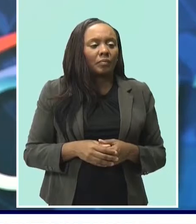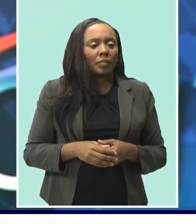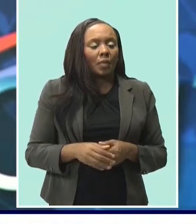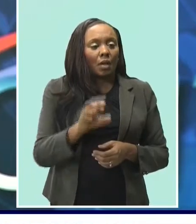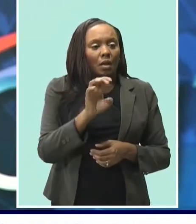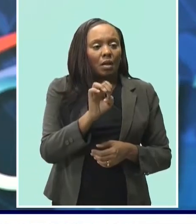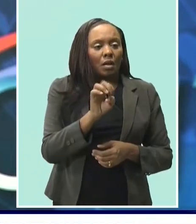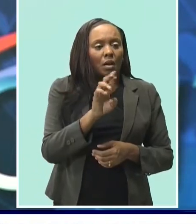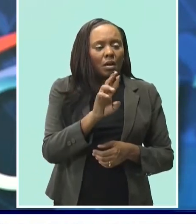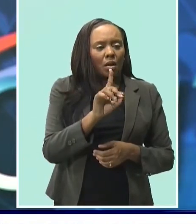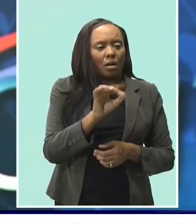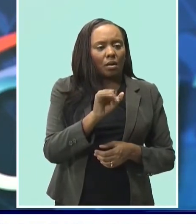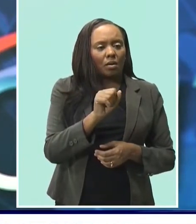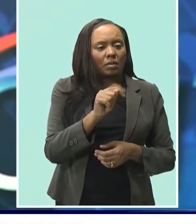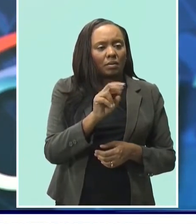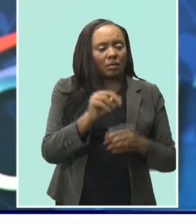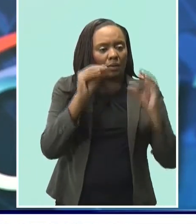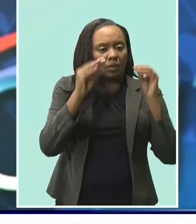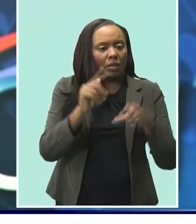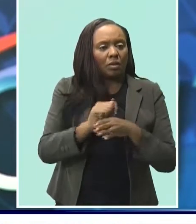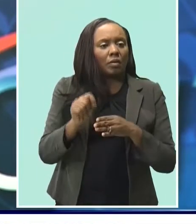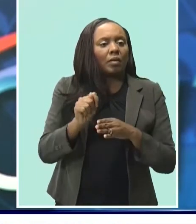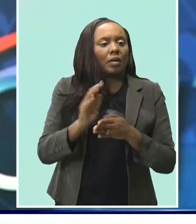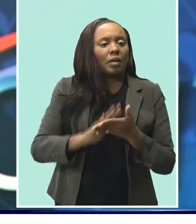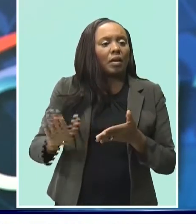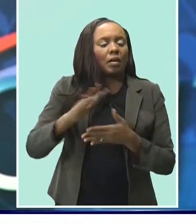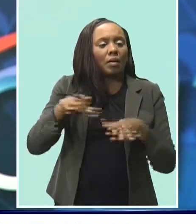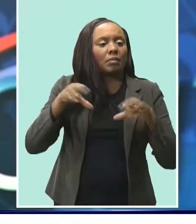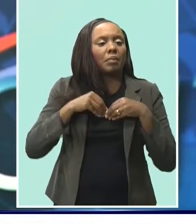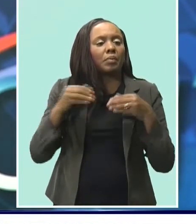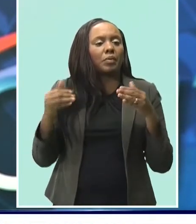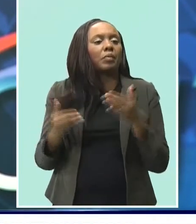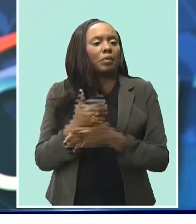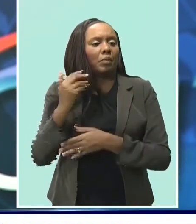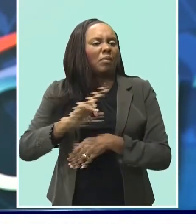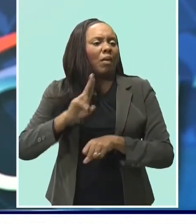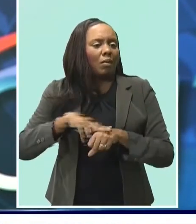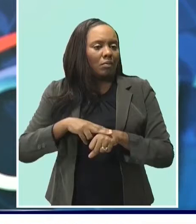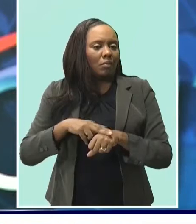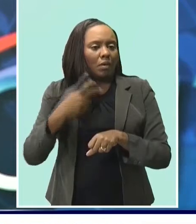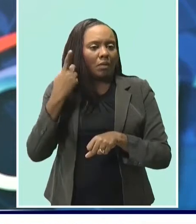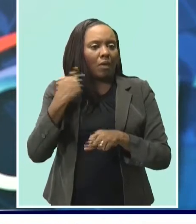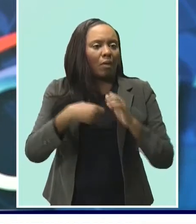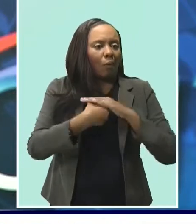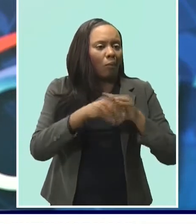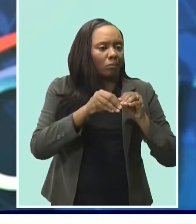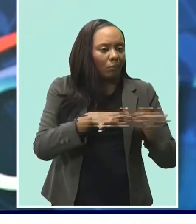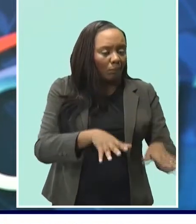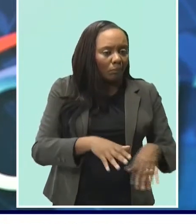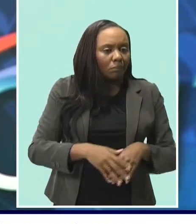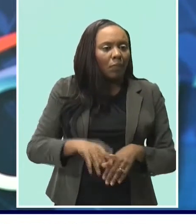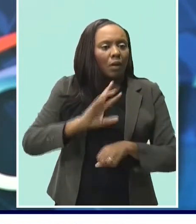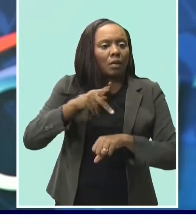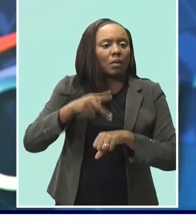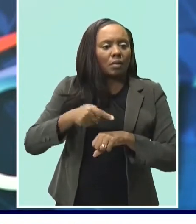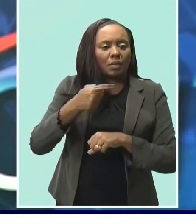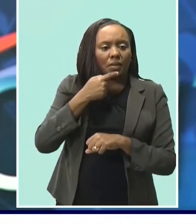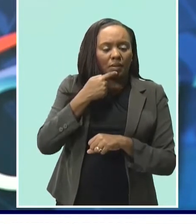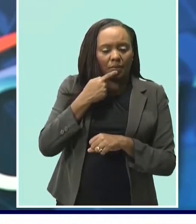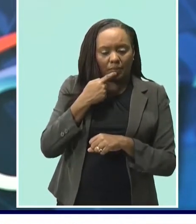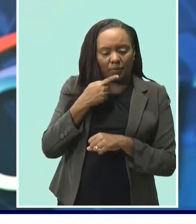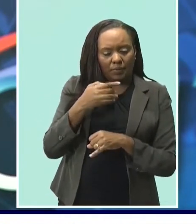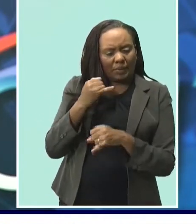Lorna Jones tells us more. The first set of 84 cows arrived at the Grantley Adams International Airport in the